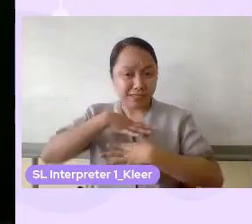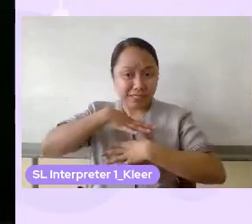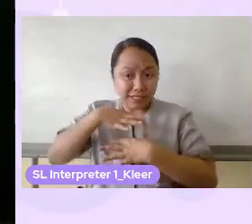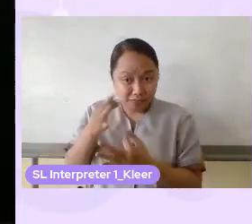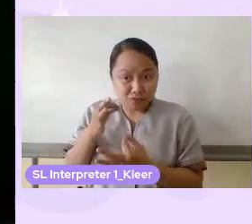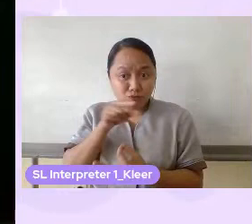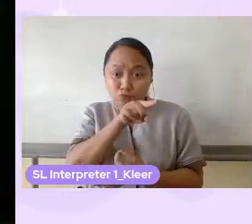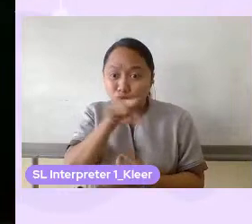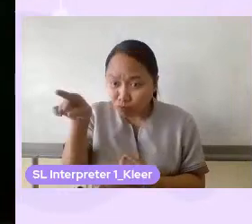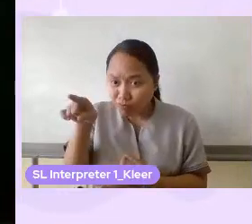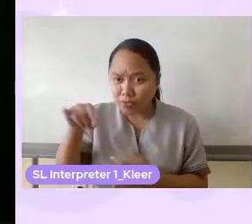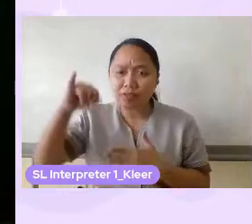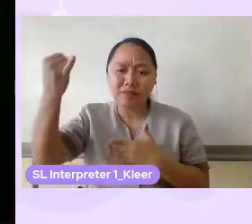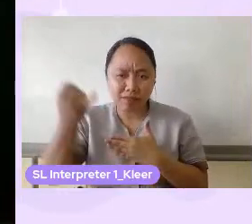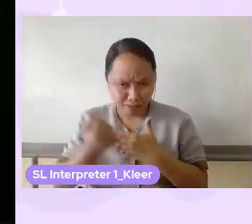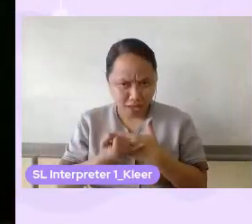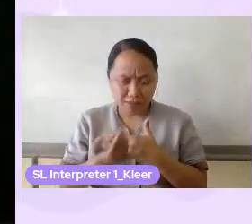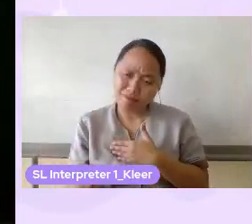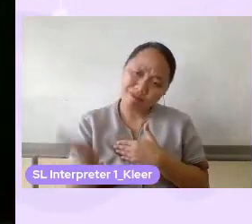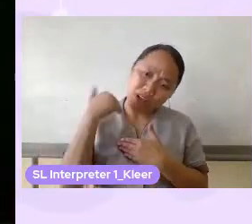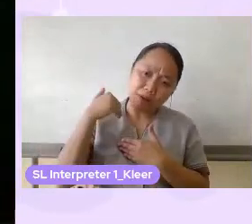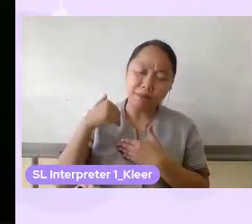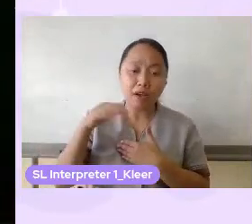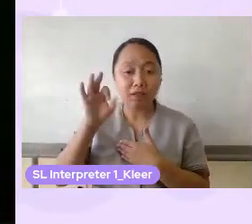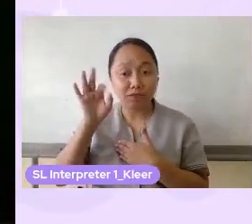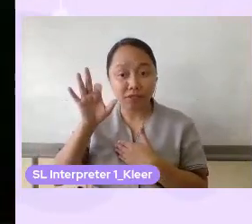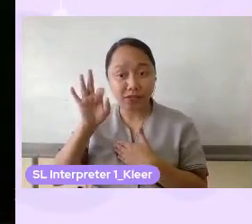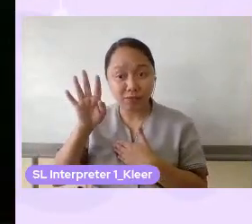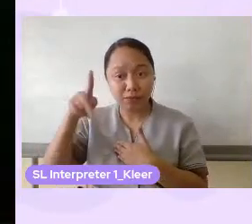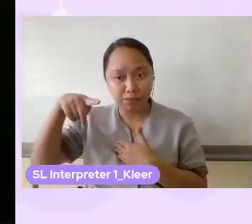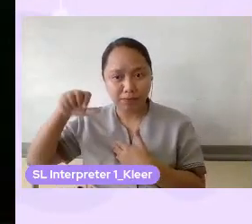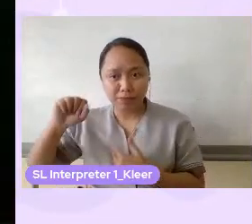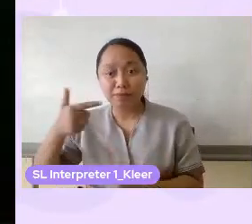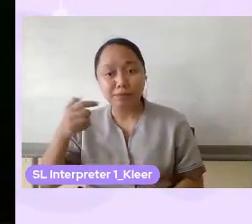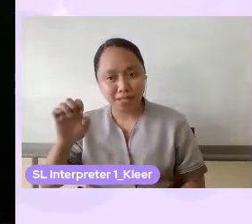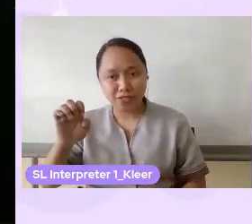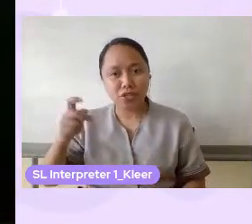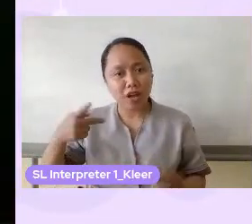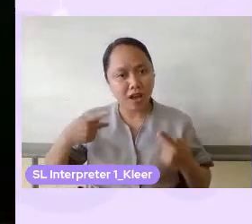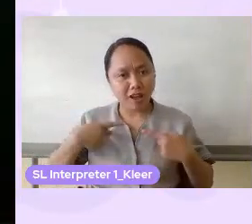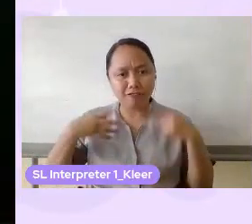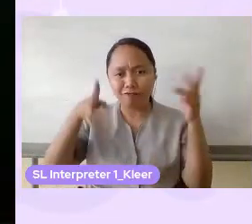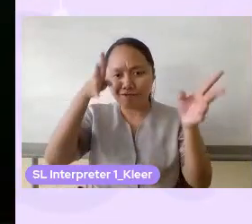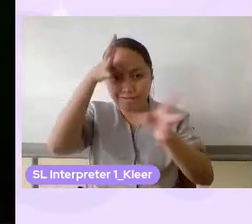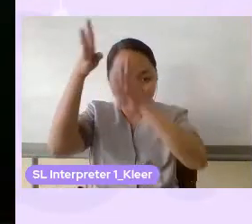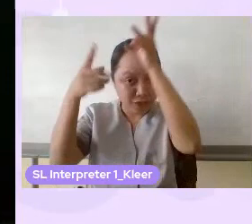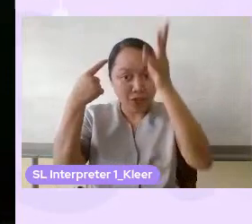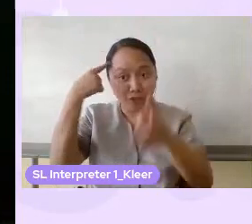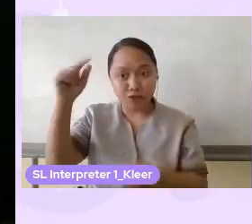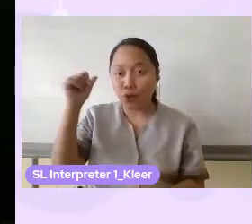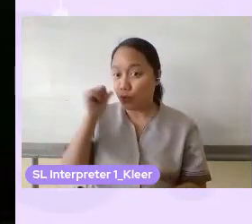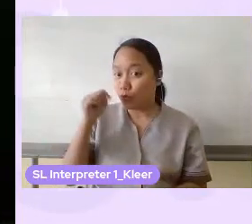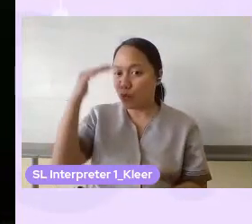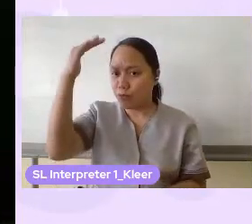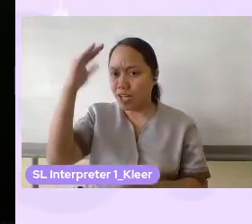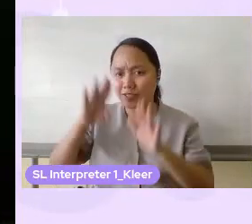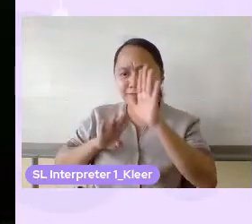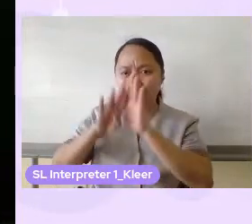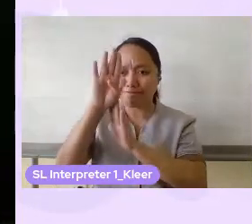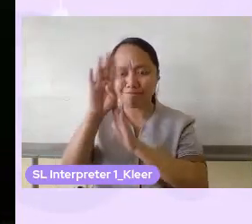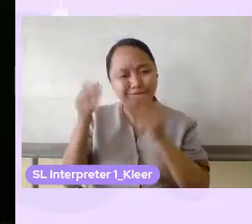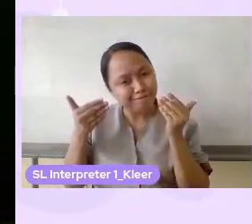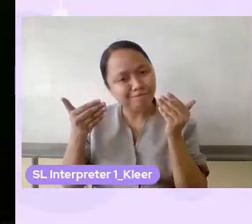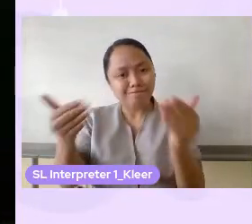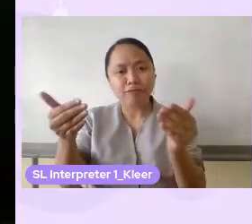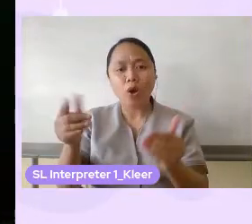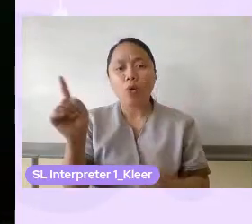We have our Facebook page for digital innovation for women advancement. No? So, what is